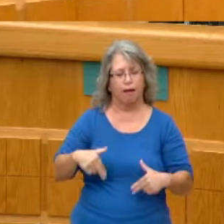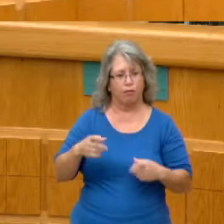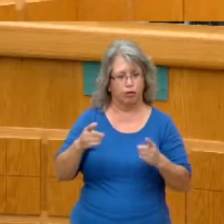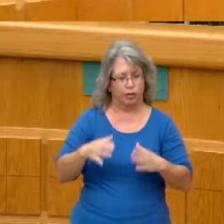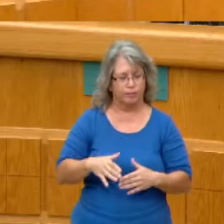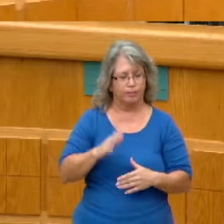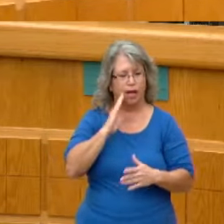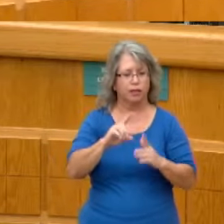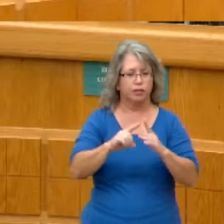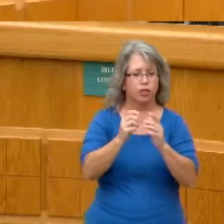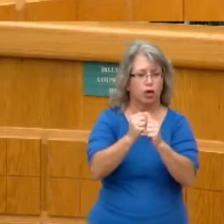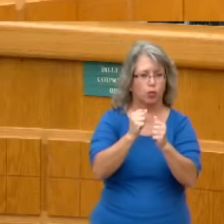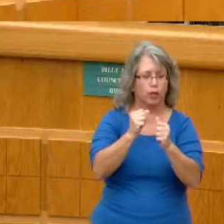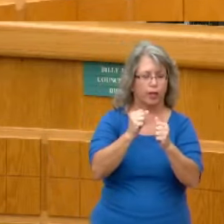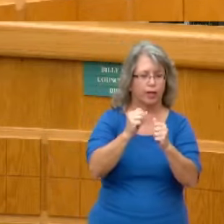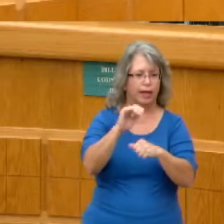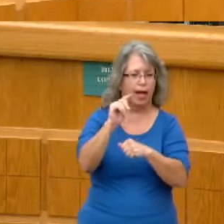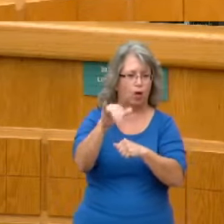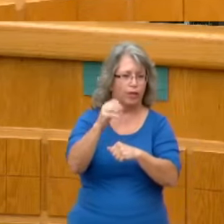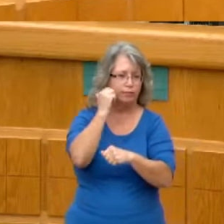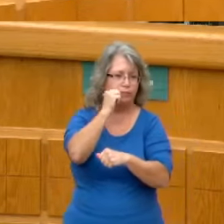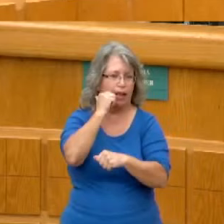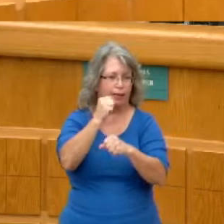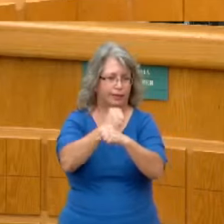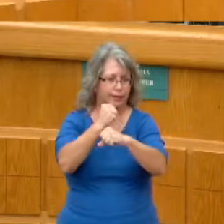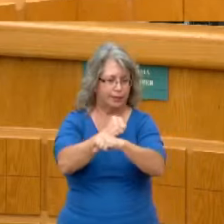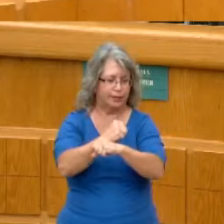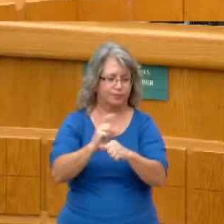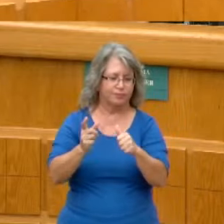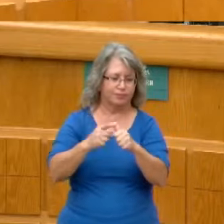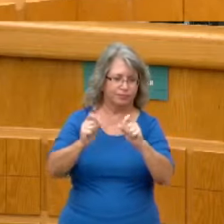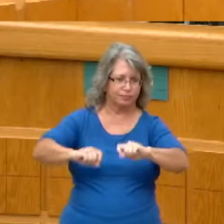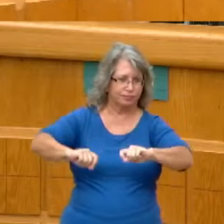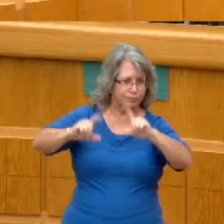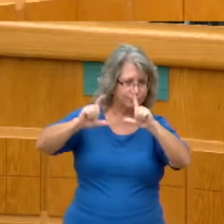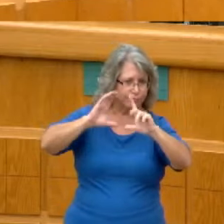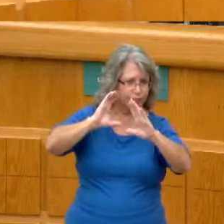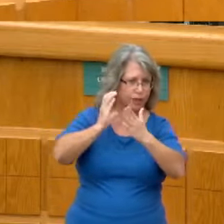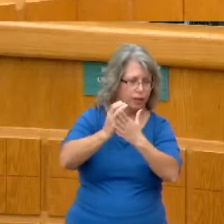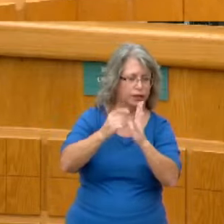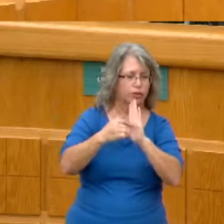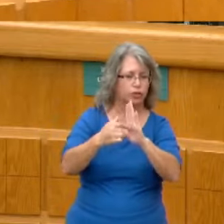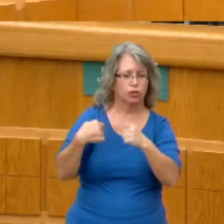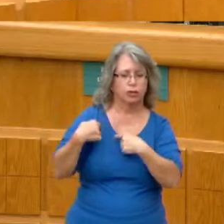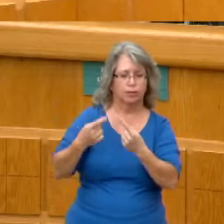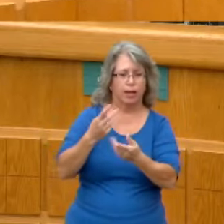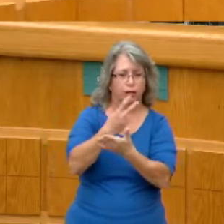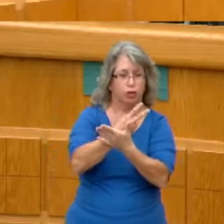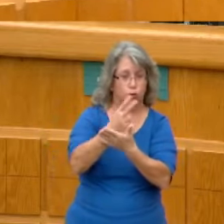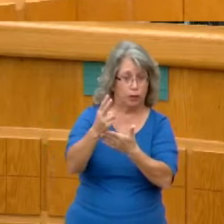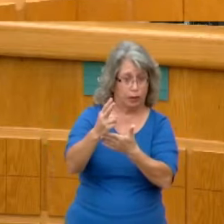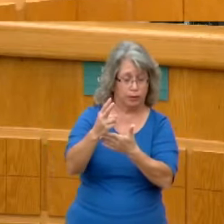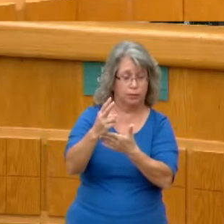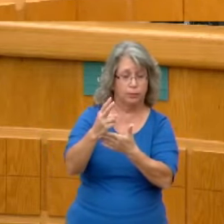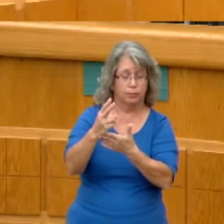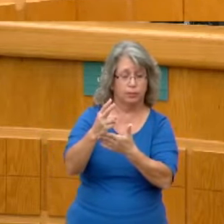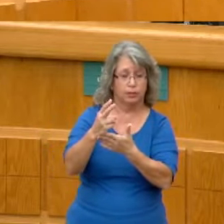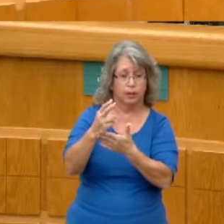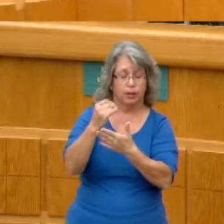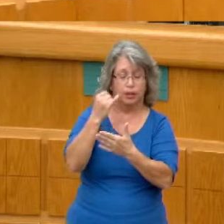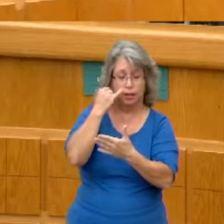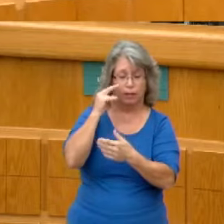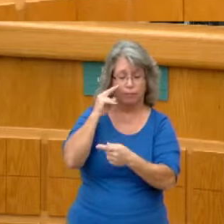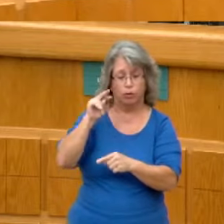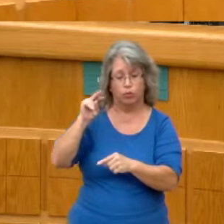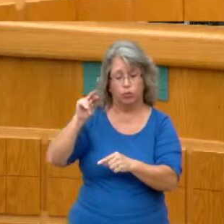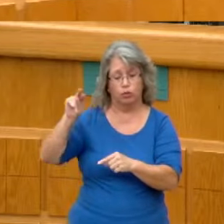statistics. But we're going to look first at the slides that shows the last 2 weeks. And if you look at the far right